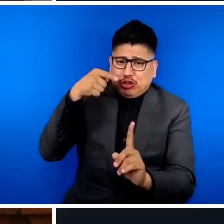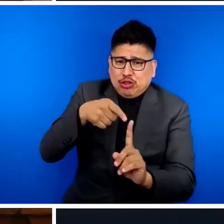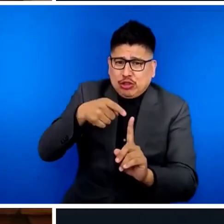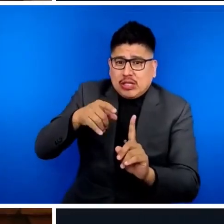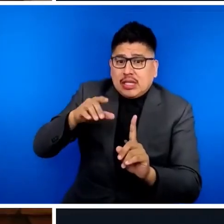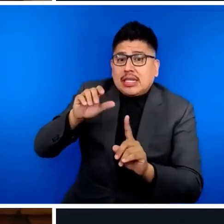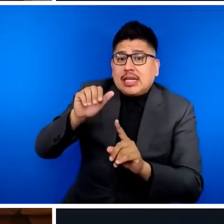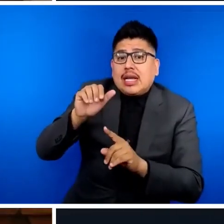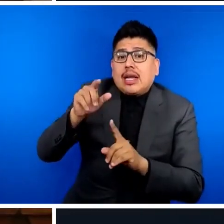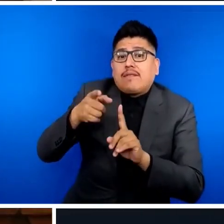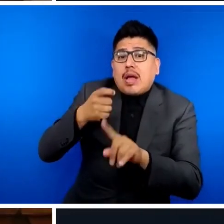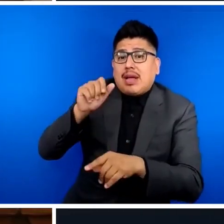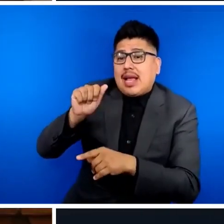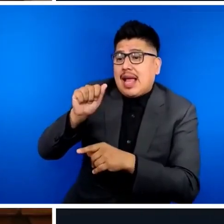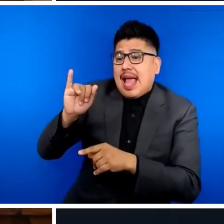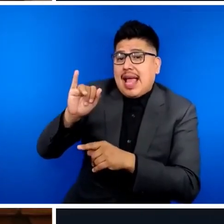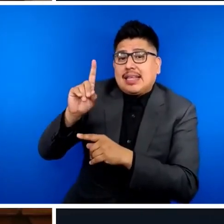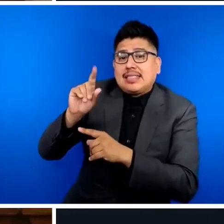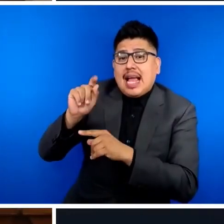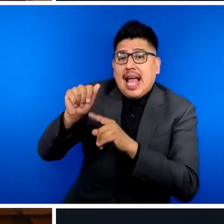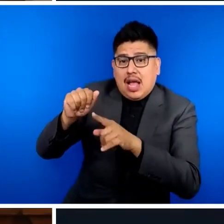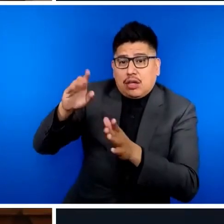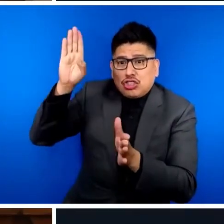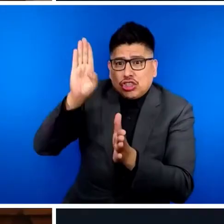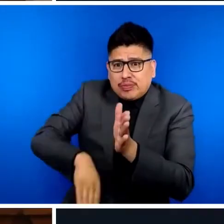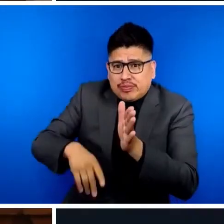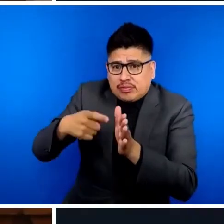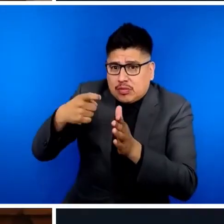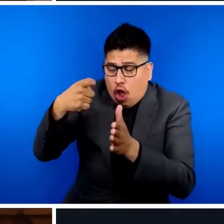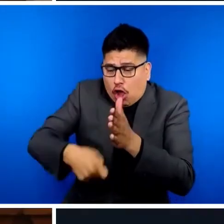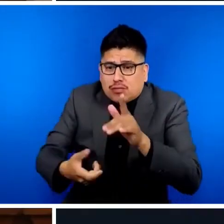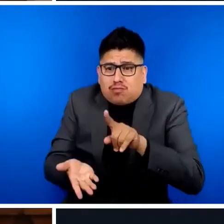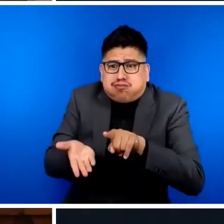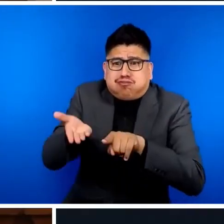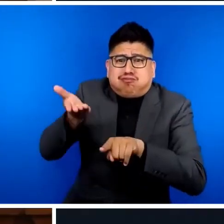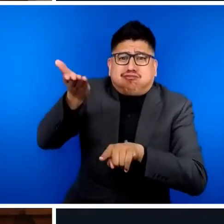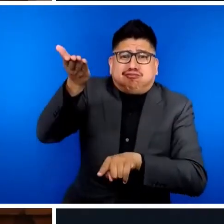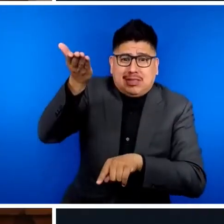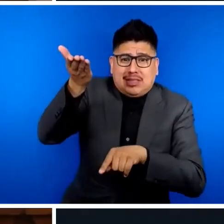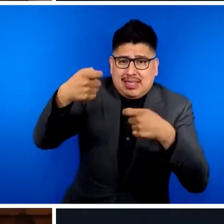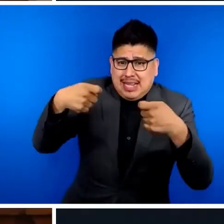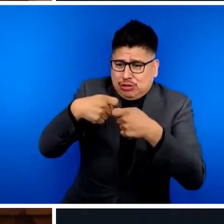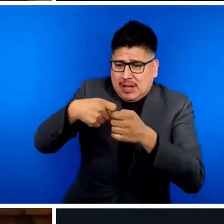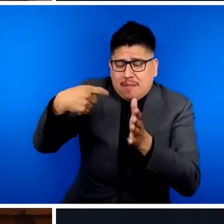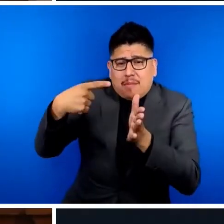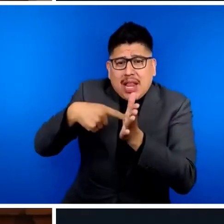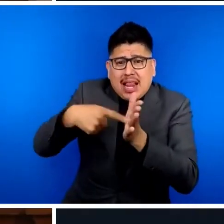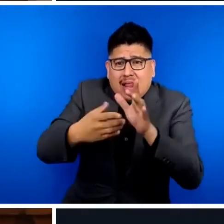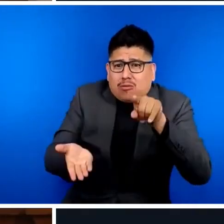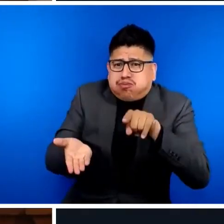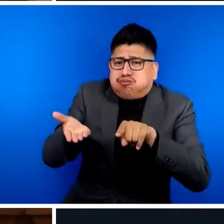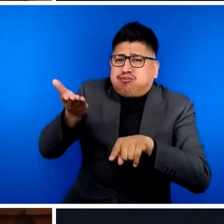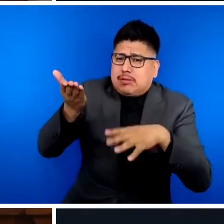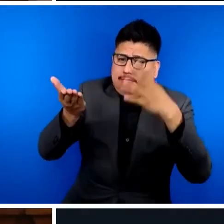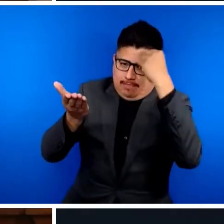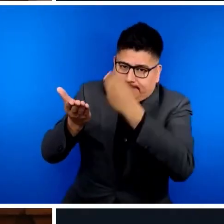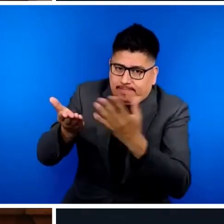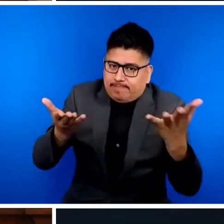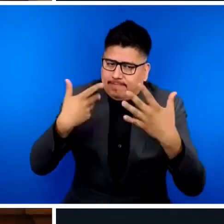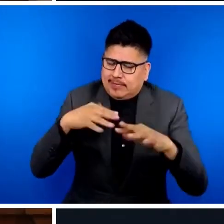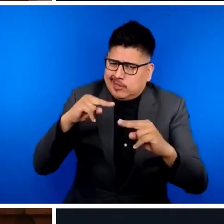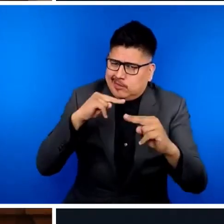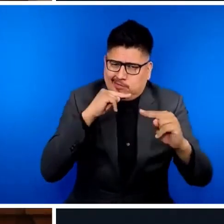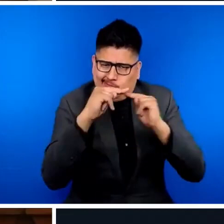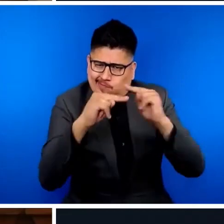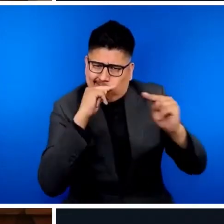up their electric utility bills. Tonight, I'm pleased to announce that I have negotiated the new Ratepayer